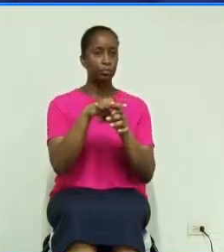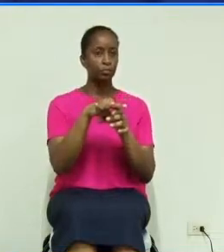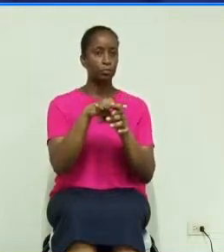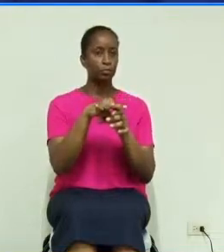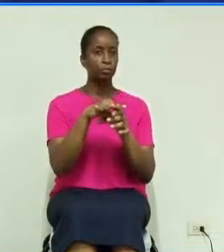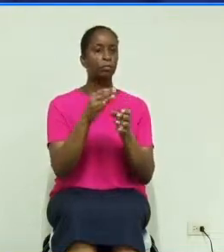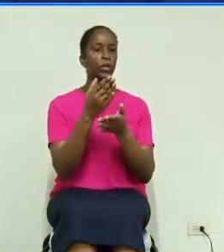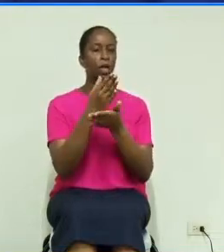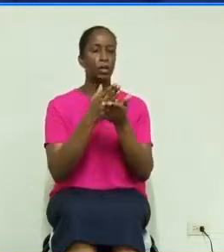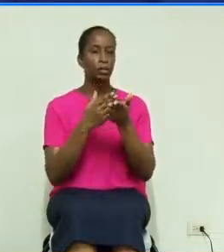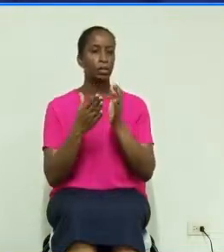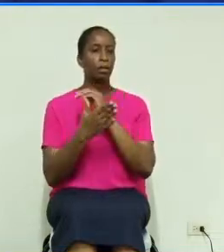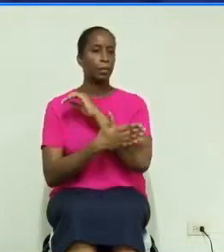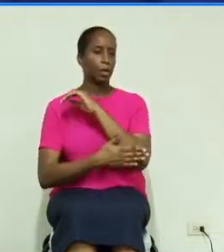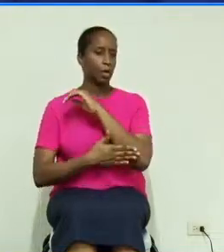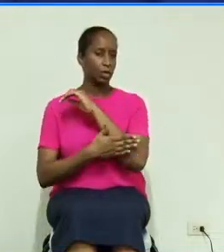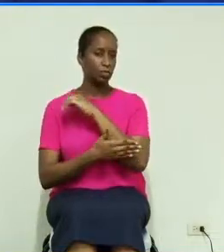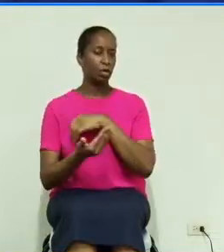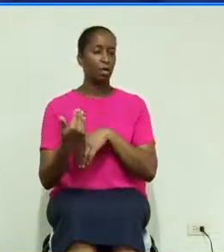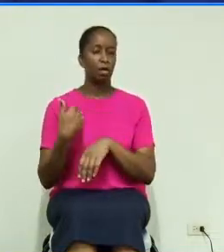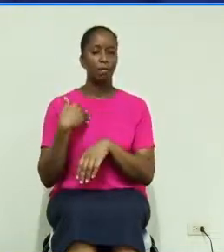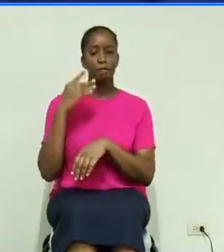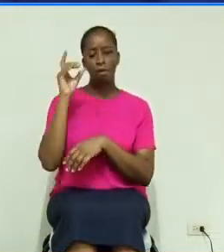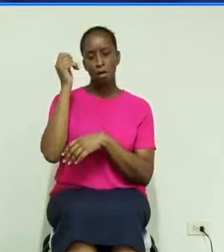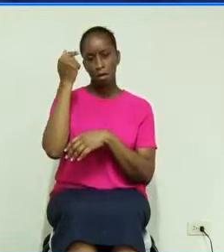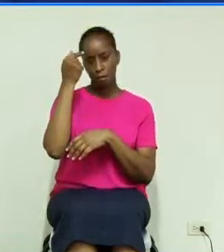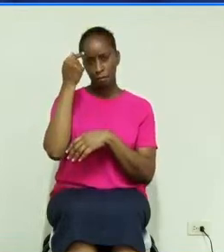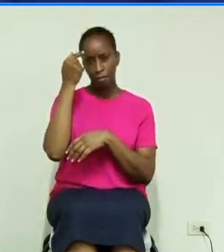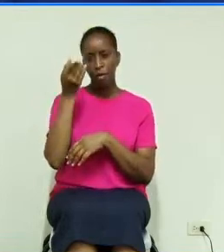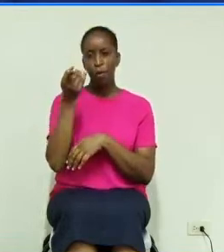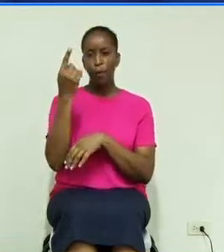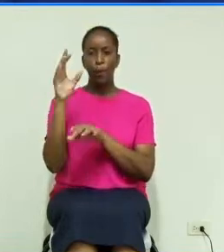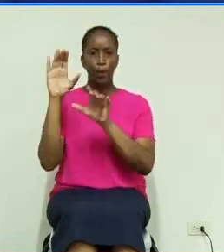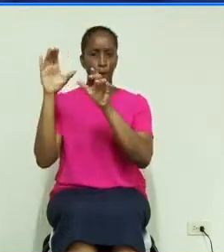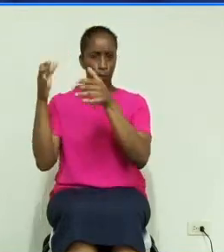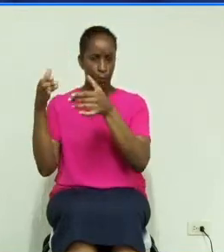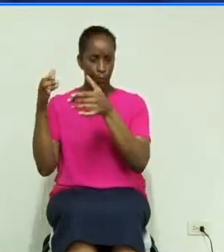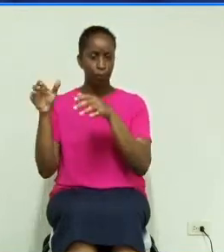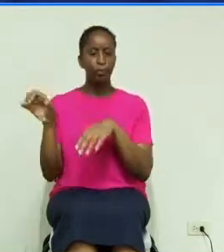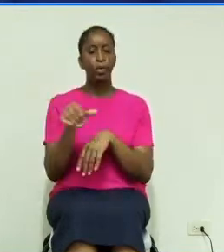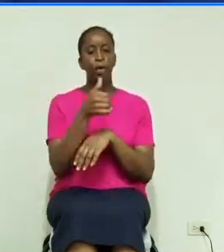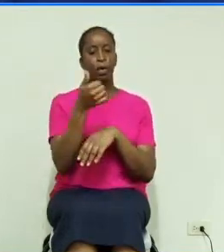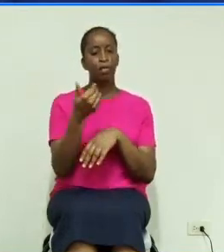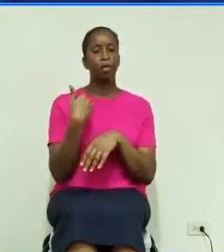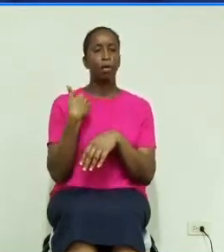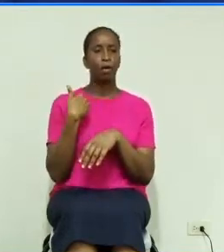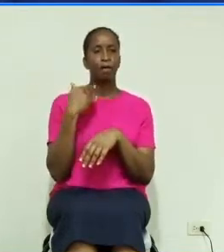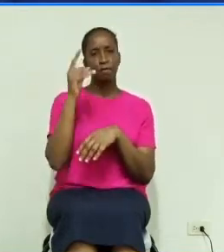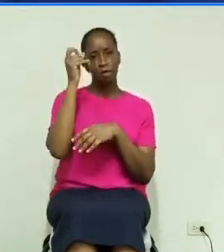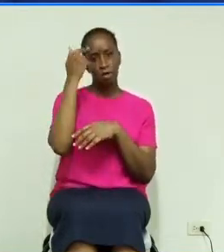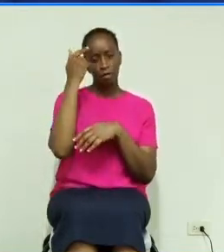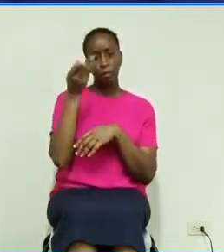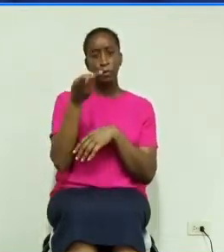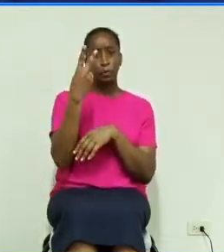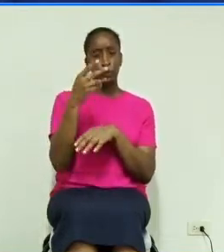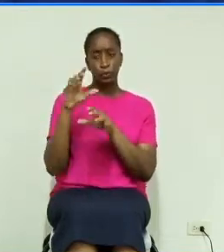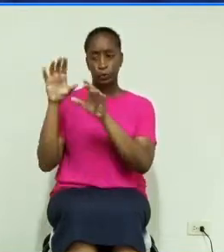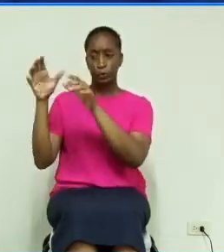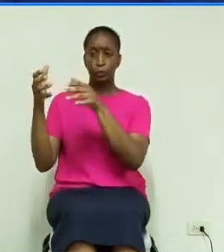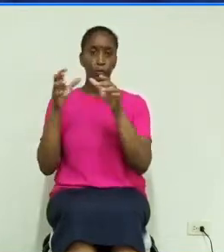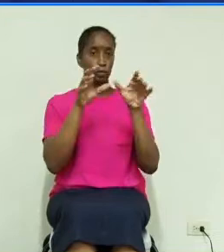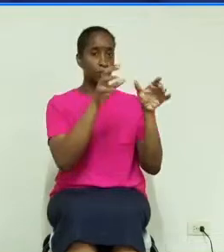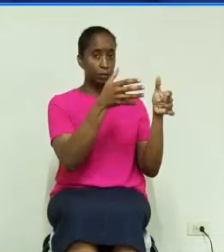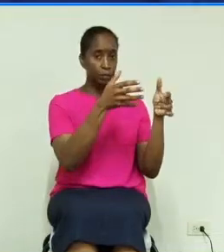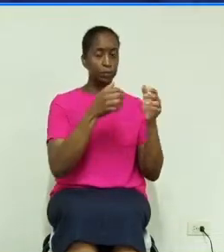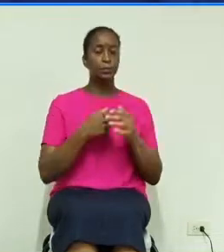we have those that have unicameral legislatures. Now, the constitution within these legislatures varies between different countries, but